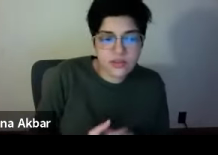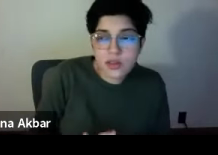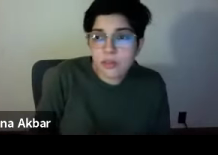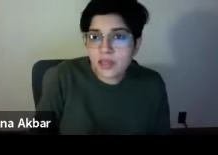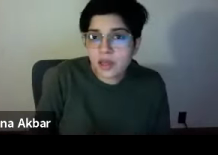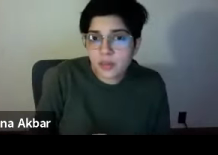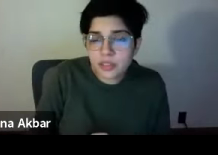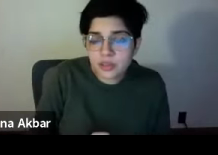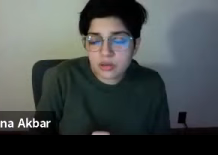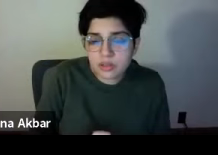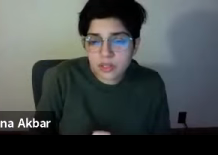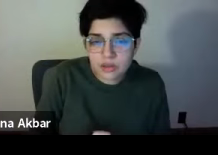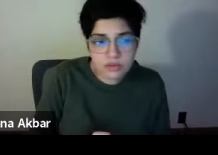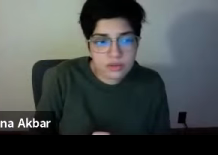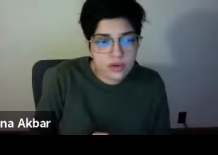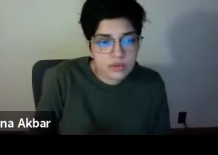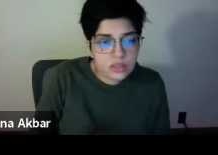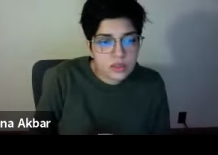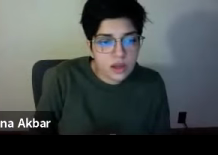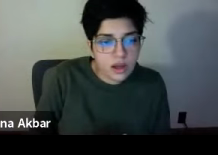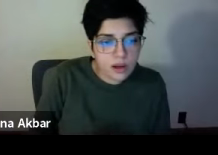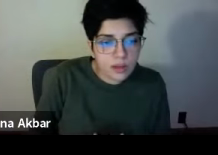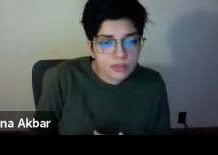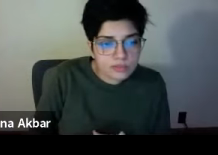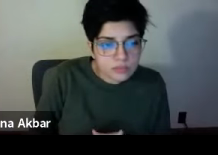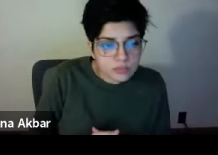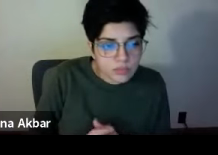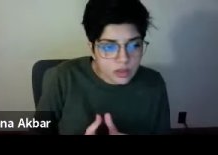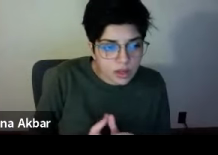have kind of made the option so limited through the vote,